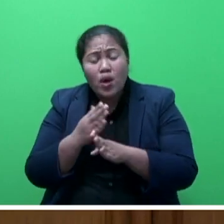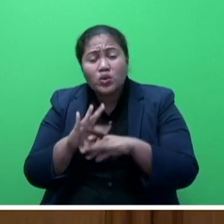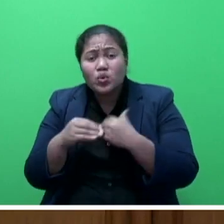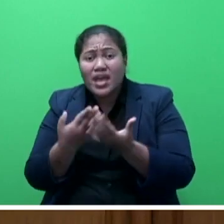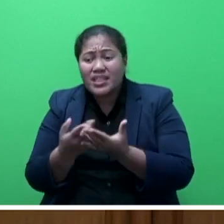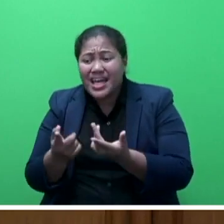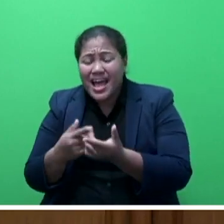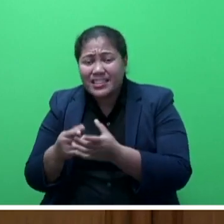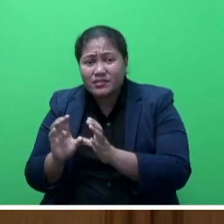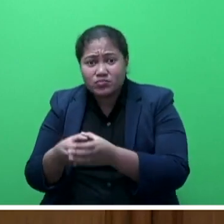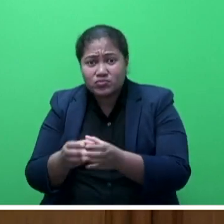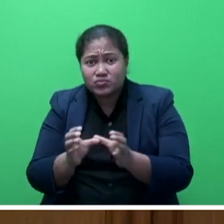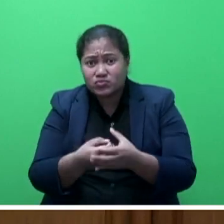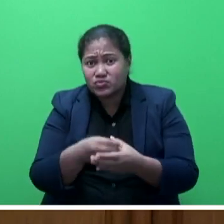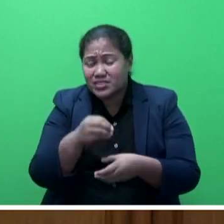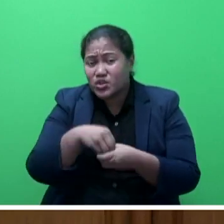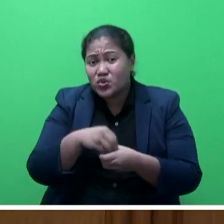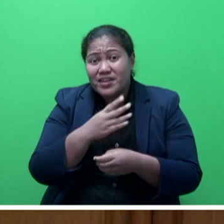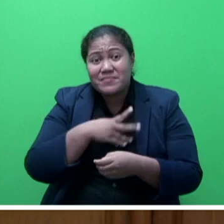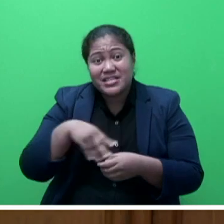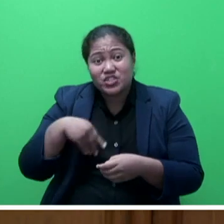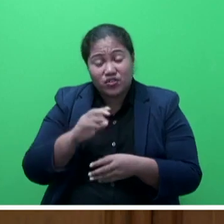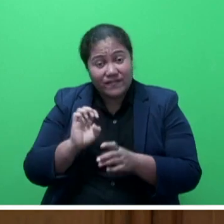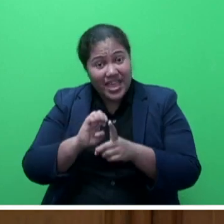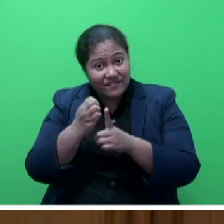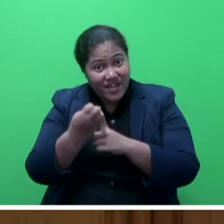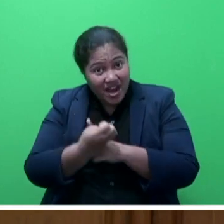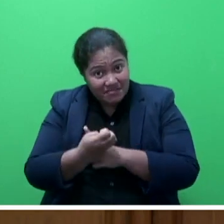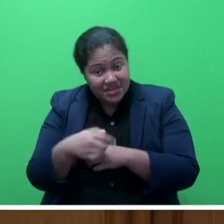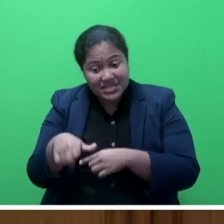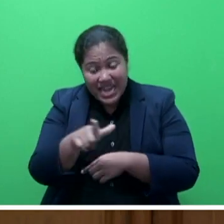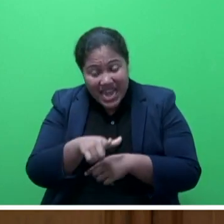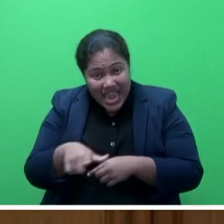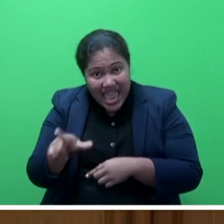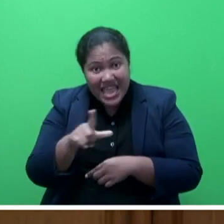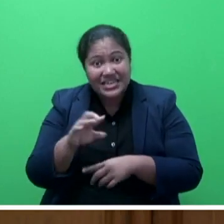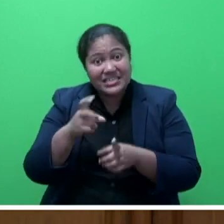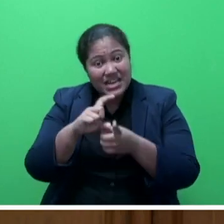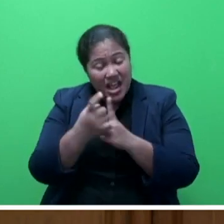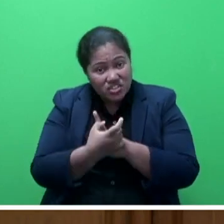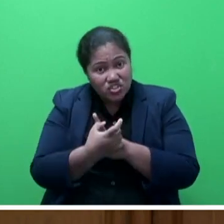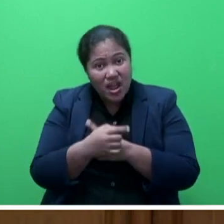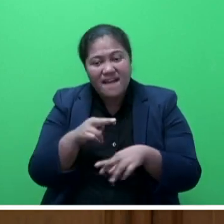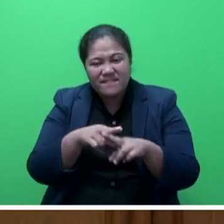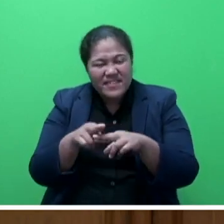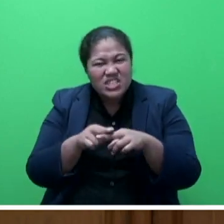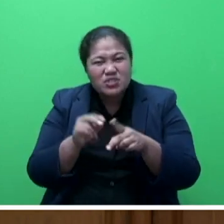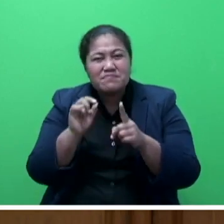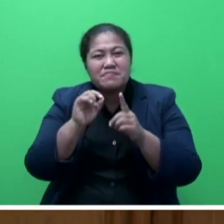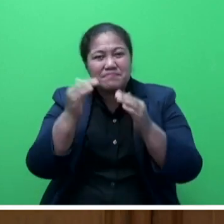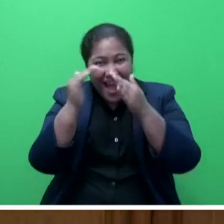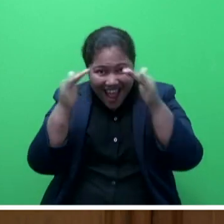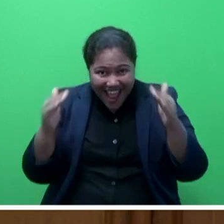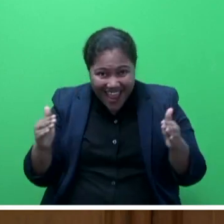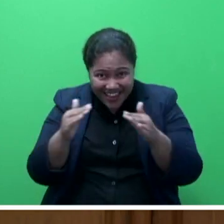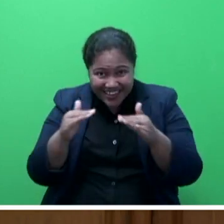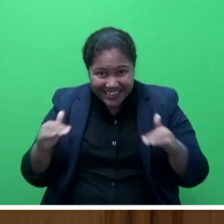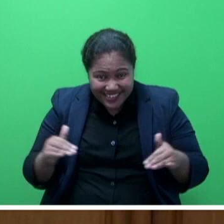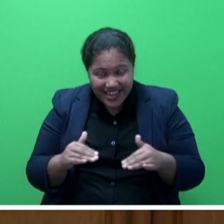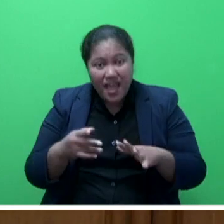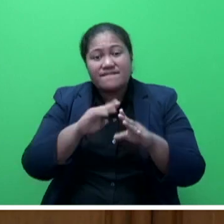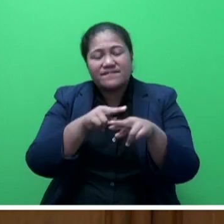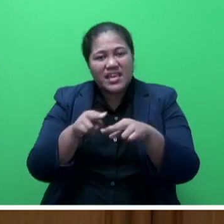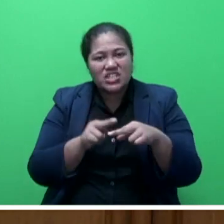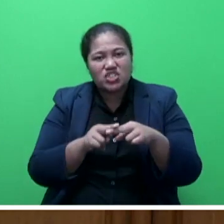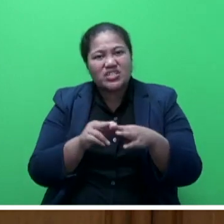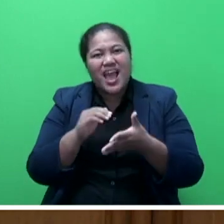including the Ministries of Environment, Lands and Culture, Fiji Pine Limited, Fiji Hardwood Corporation Limited and the Itauke